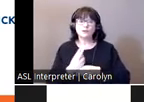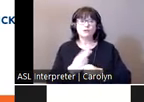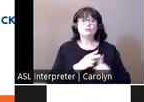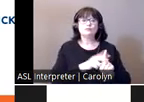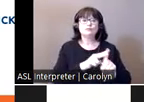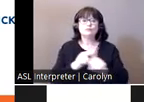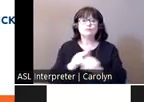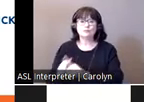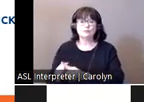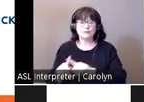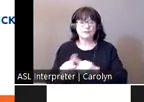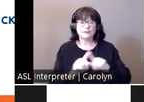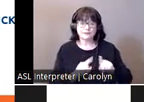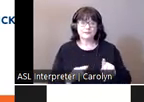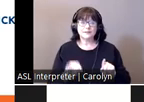peers.